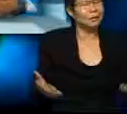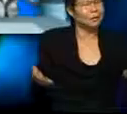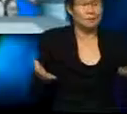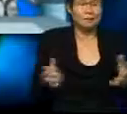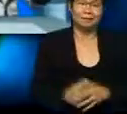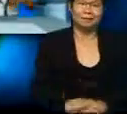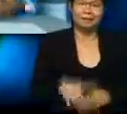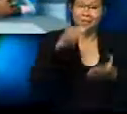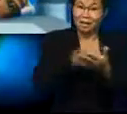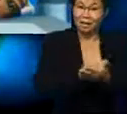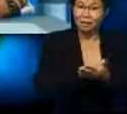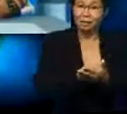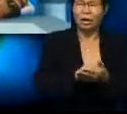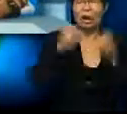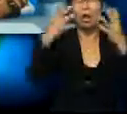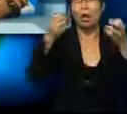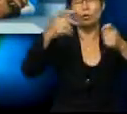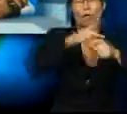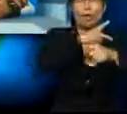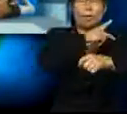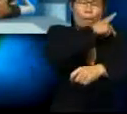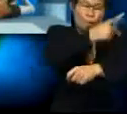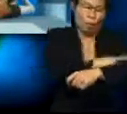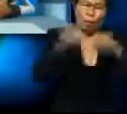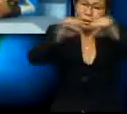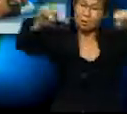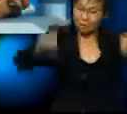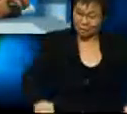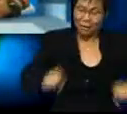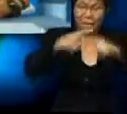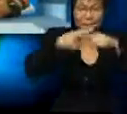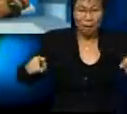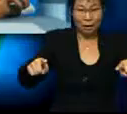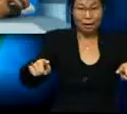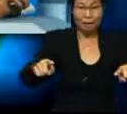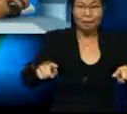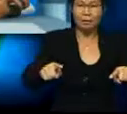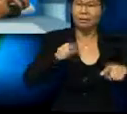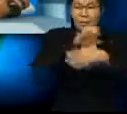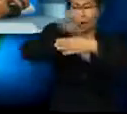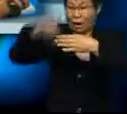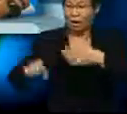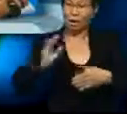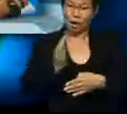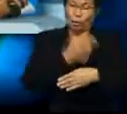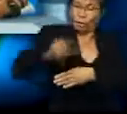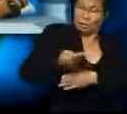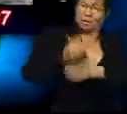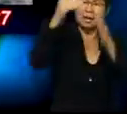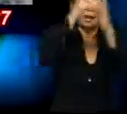Whew! That's a lot of power stations. But that isn't the end of our history lesson